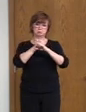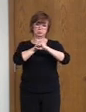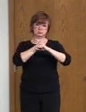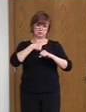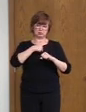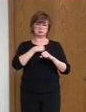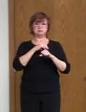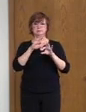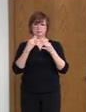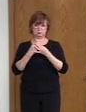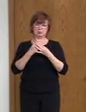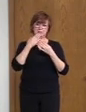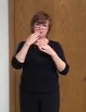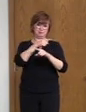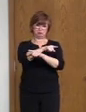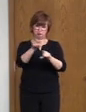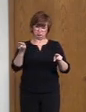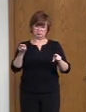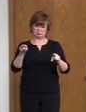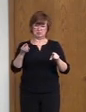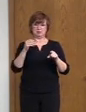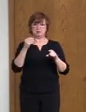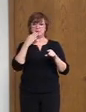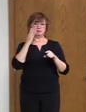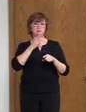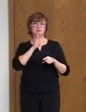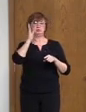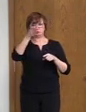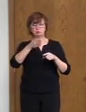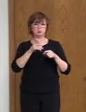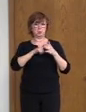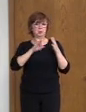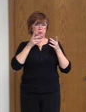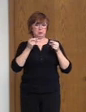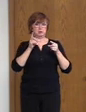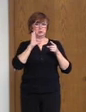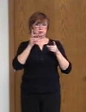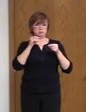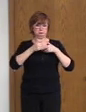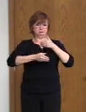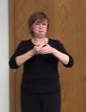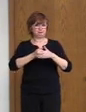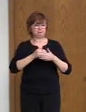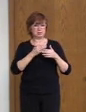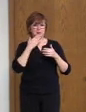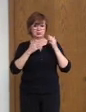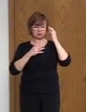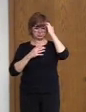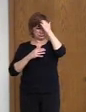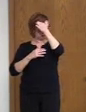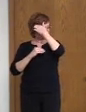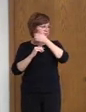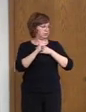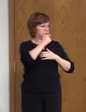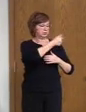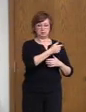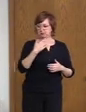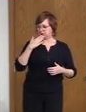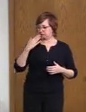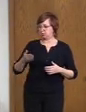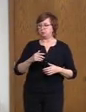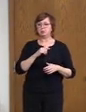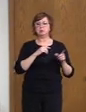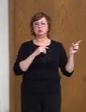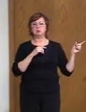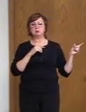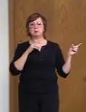and thank you in advance for what we have yet to do. Minister Merriman. Thank you, Premier. The province-wide delivery of a safe and